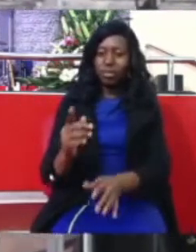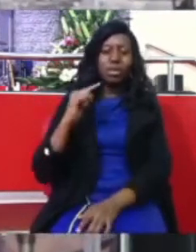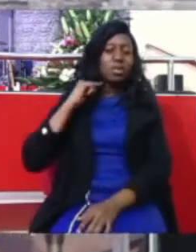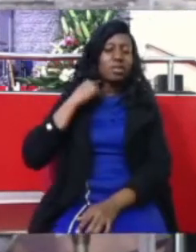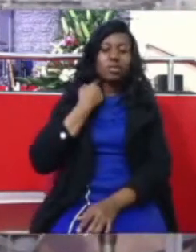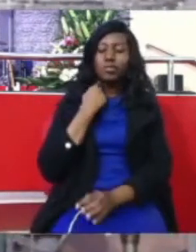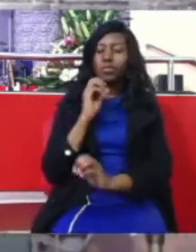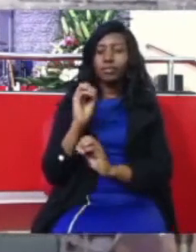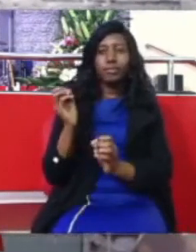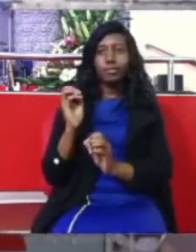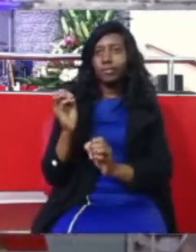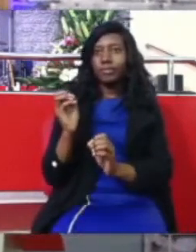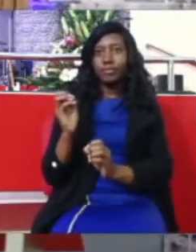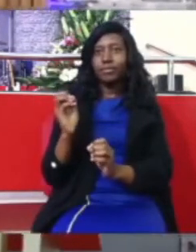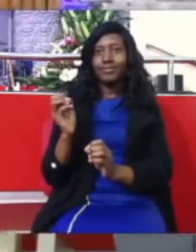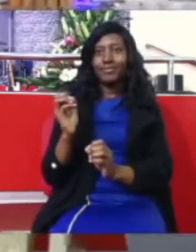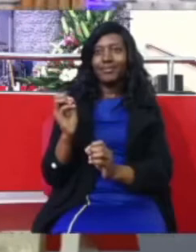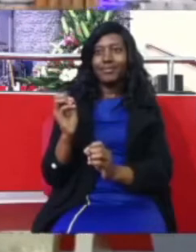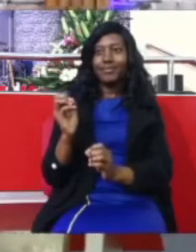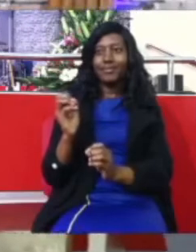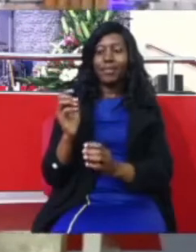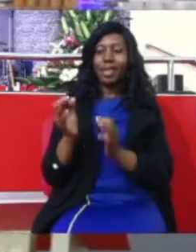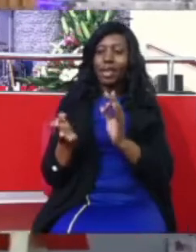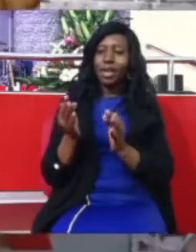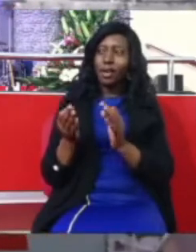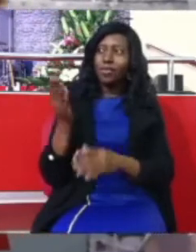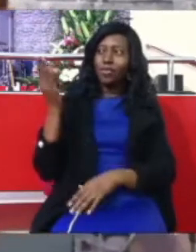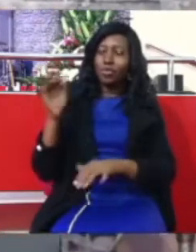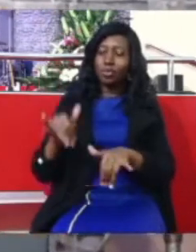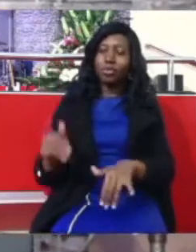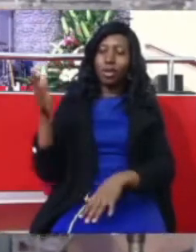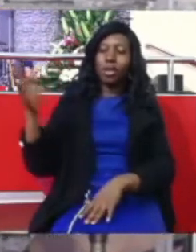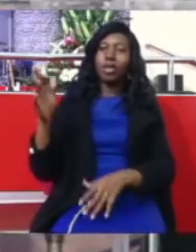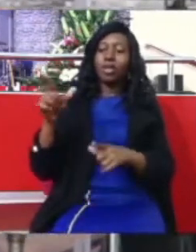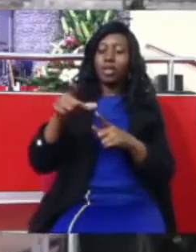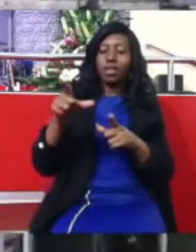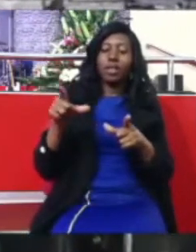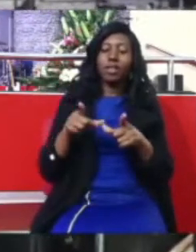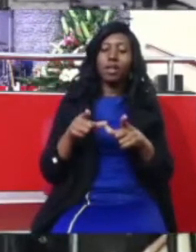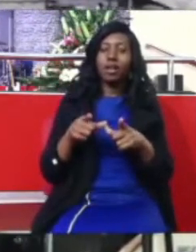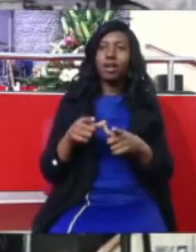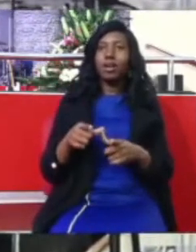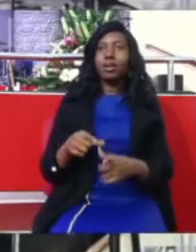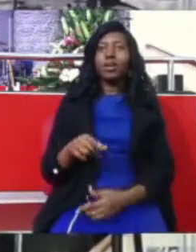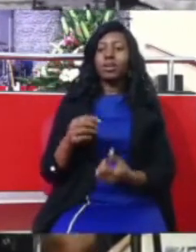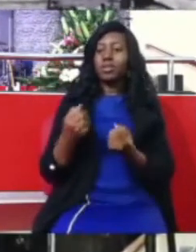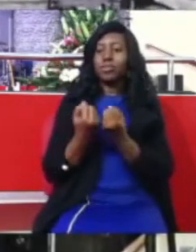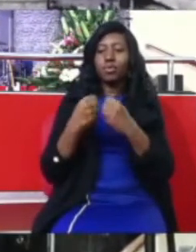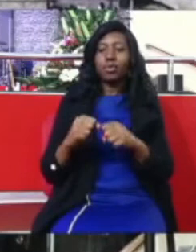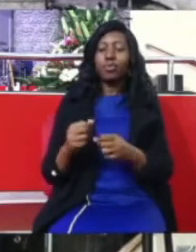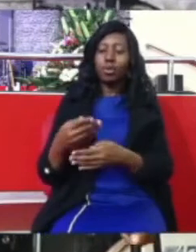tasteless. It is tasteless. Those of us who come from the lake region can never buy fish from a pond. We look at